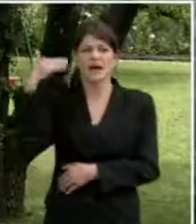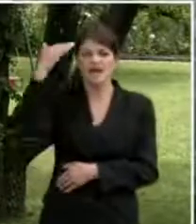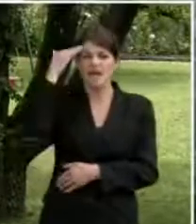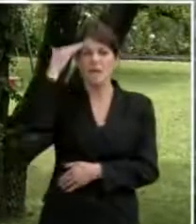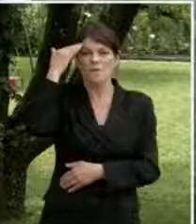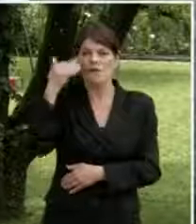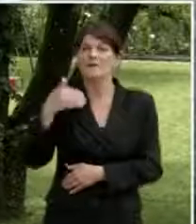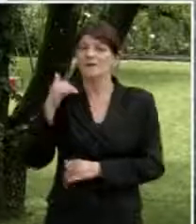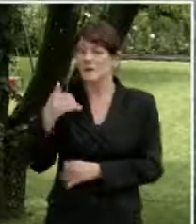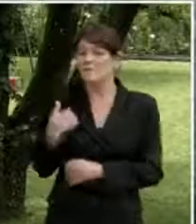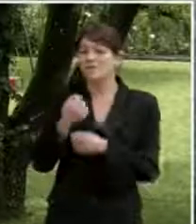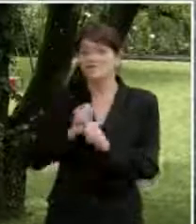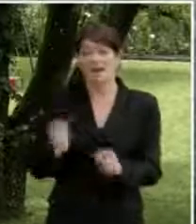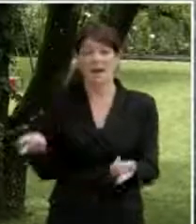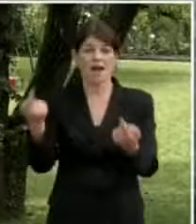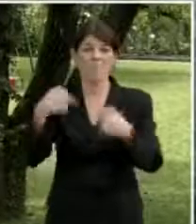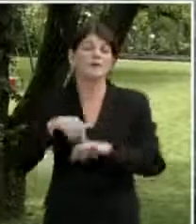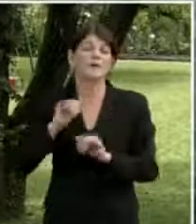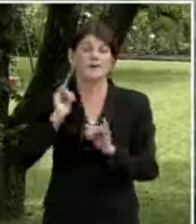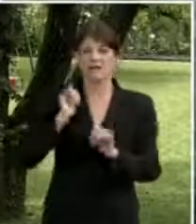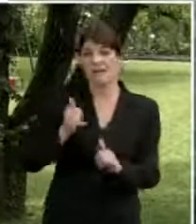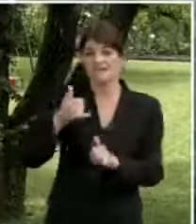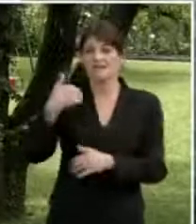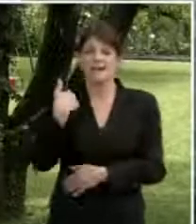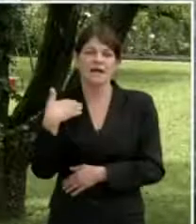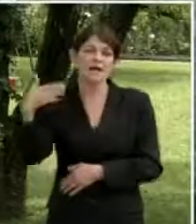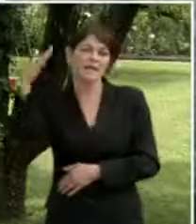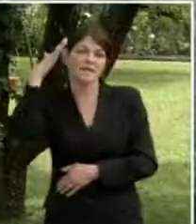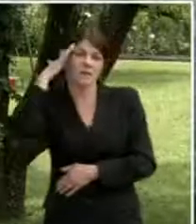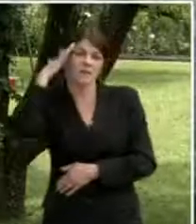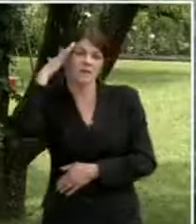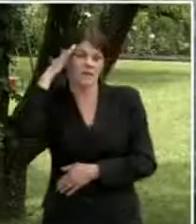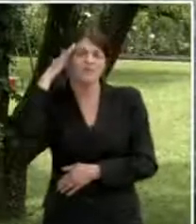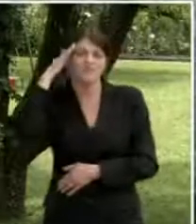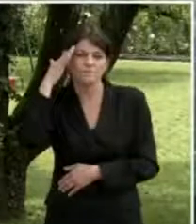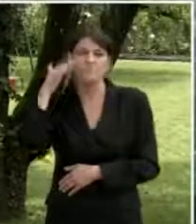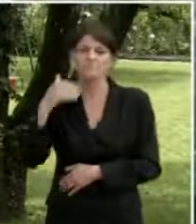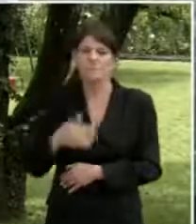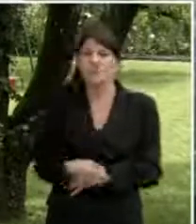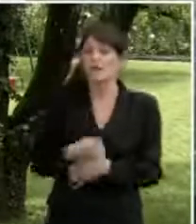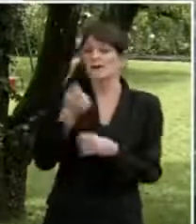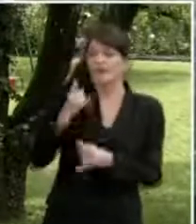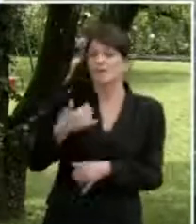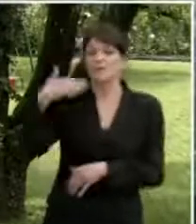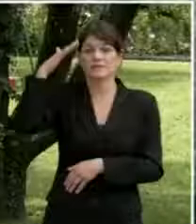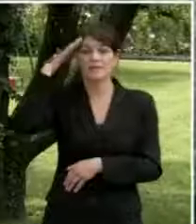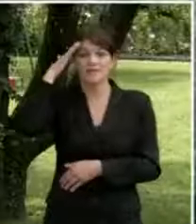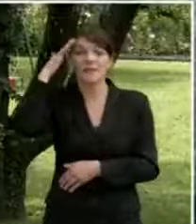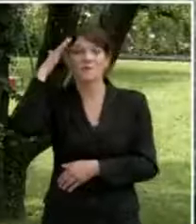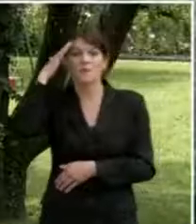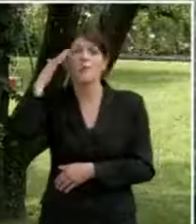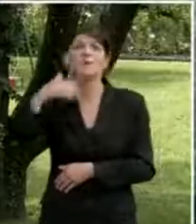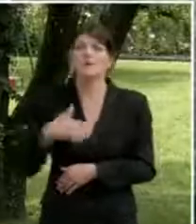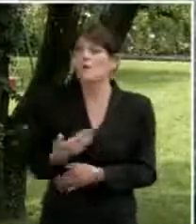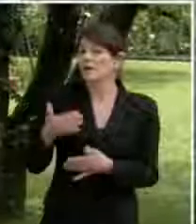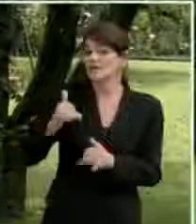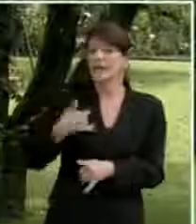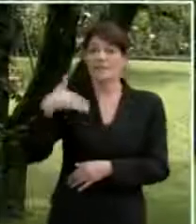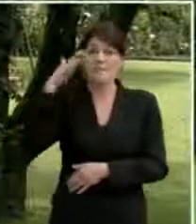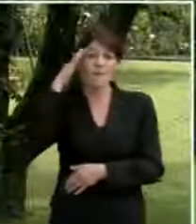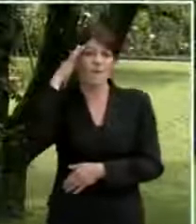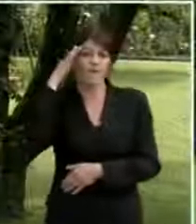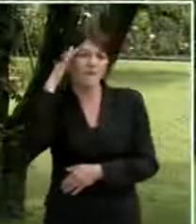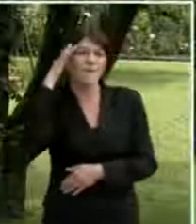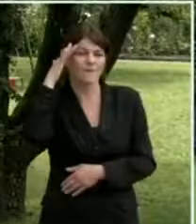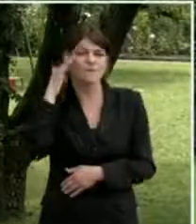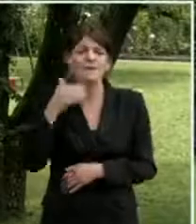yes, I know, freedom is coming, oh yes, I know. Yes, I know. Yes, I know. Yes, I know. Oh, yes, I